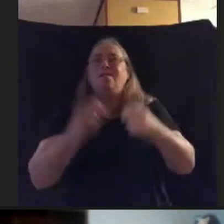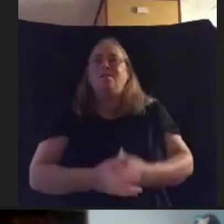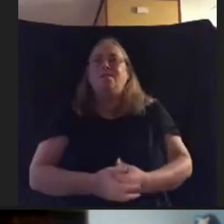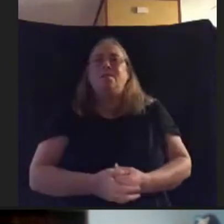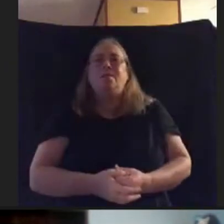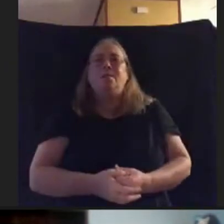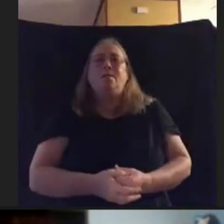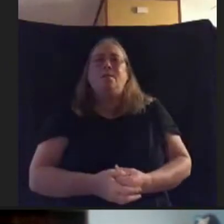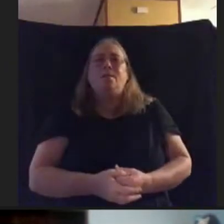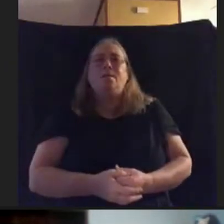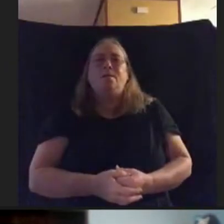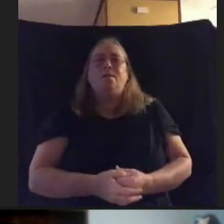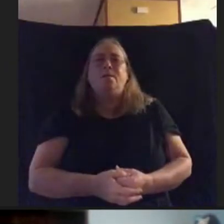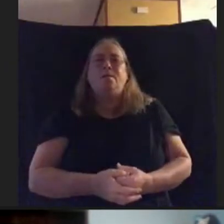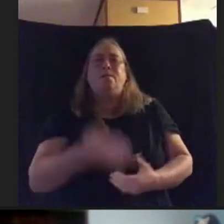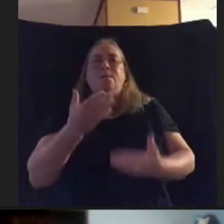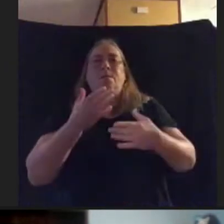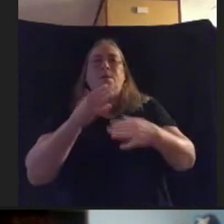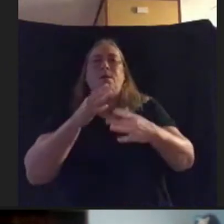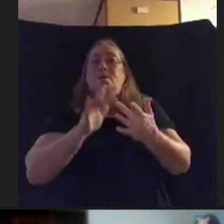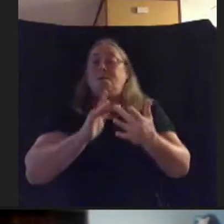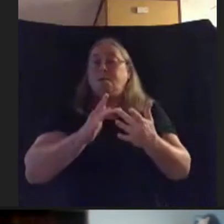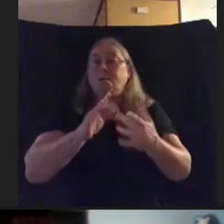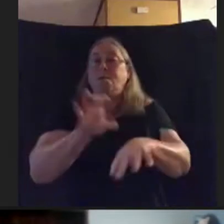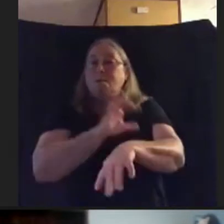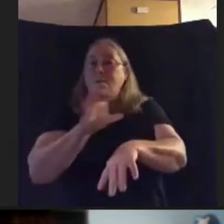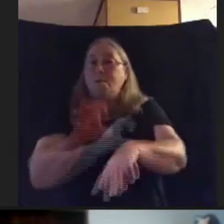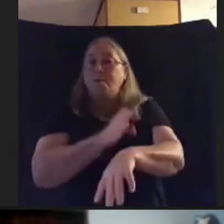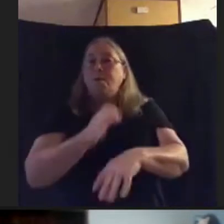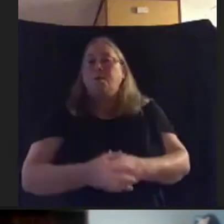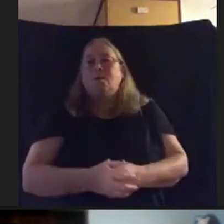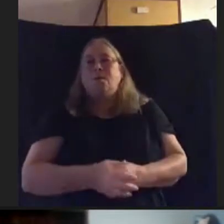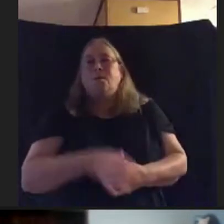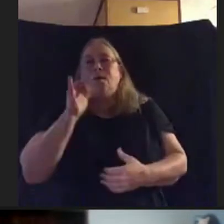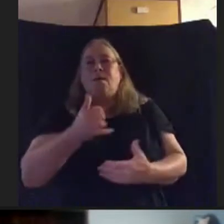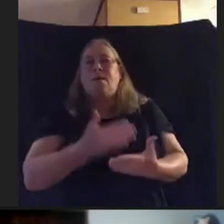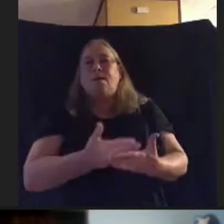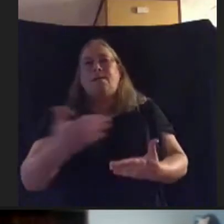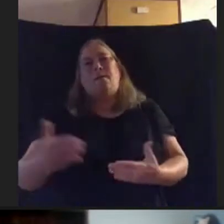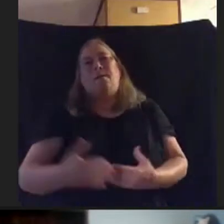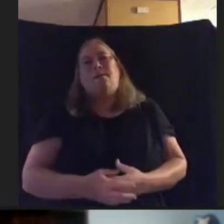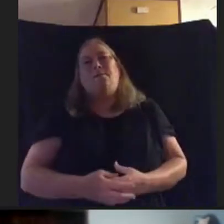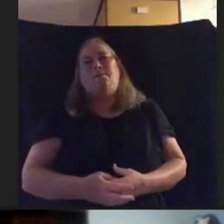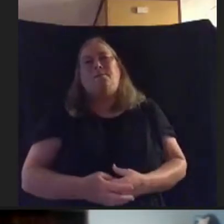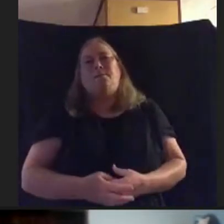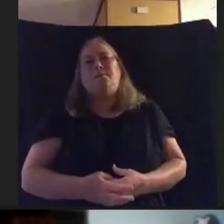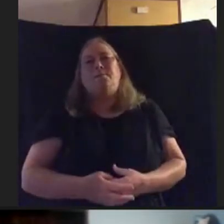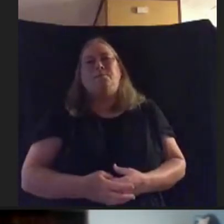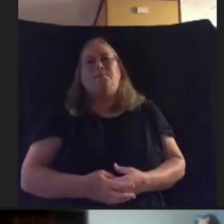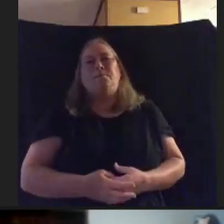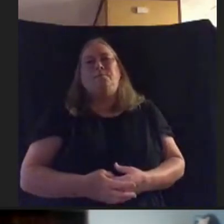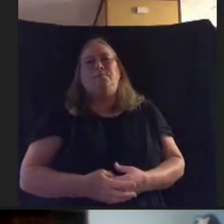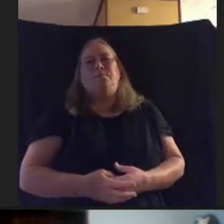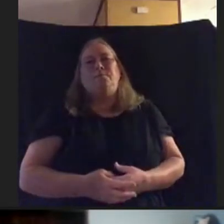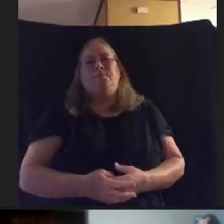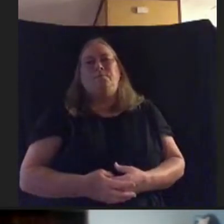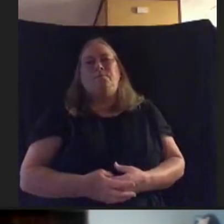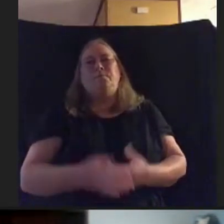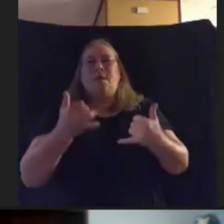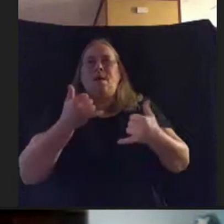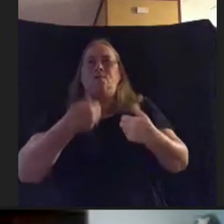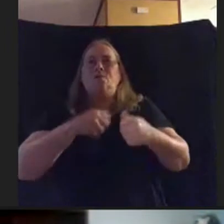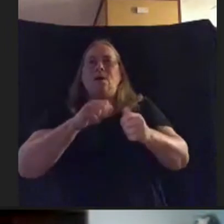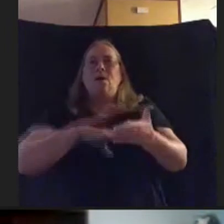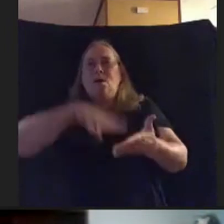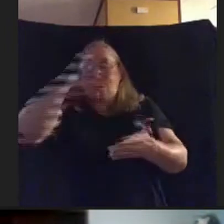to get on a computer and have that sort of thing. So we're hitting them from those sides. We're also trying to learn more. We have an